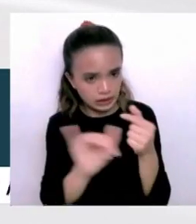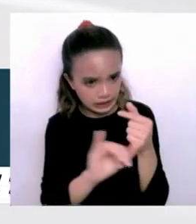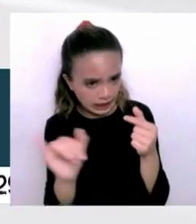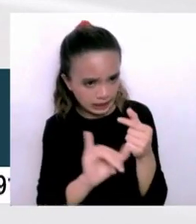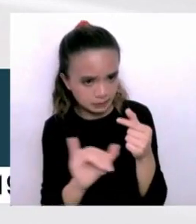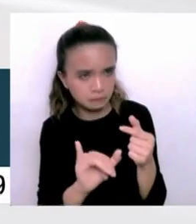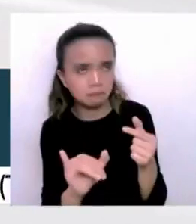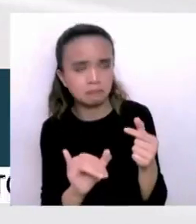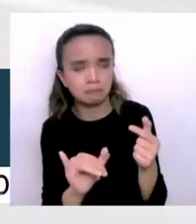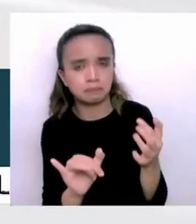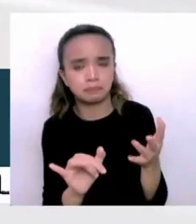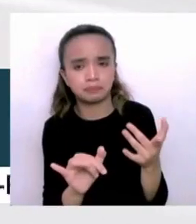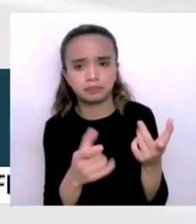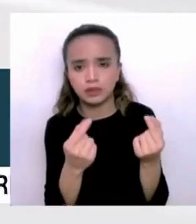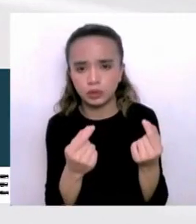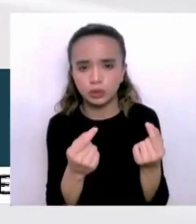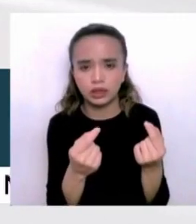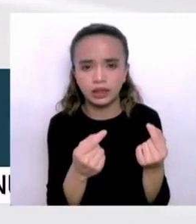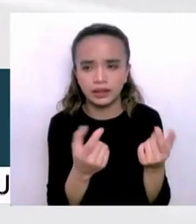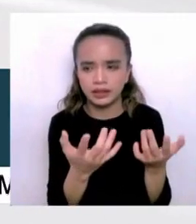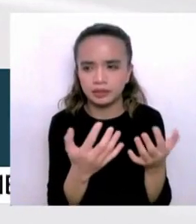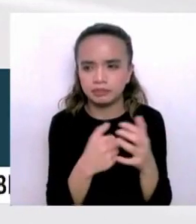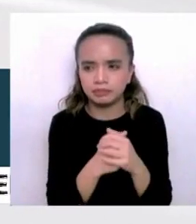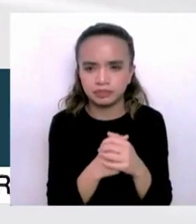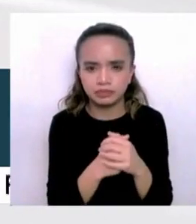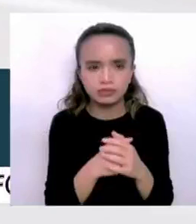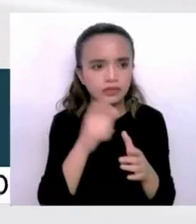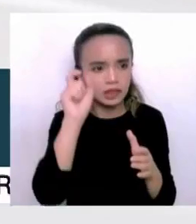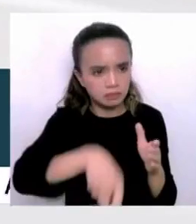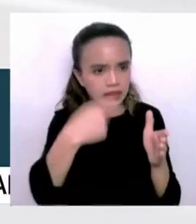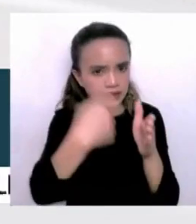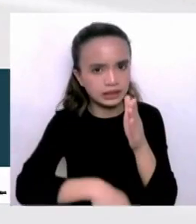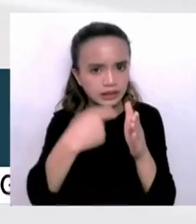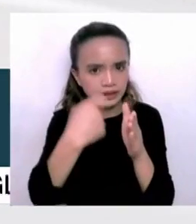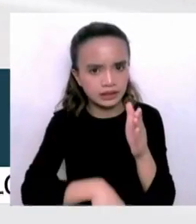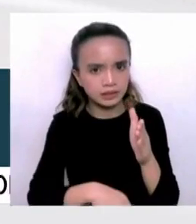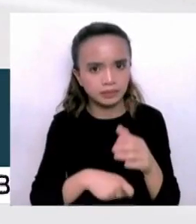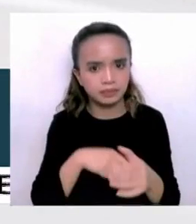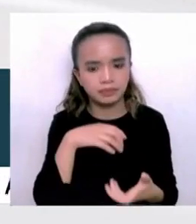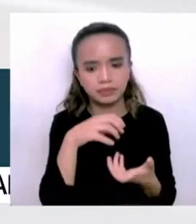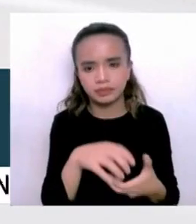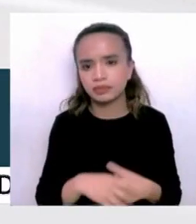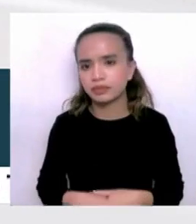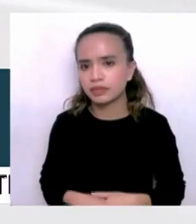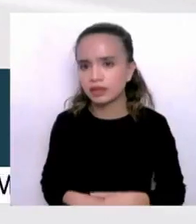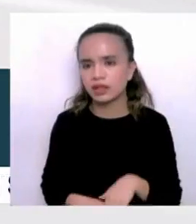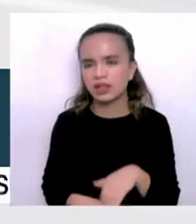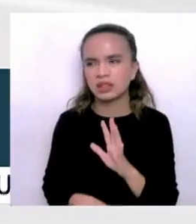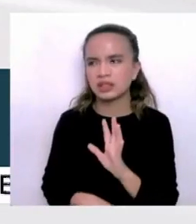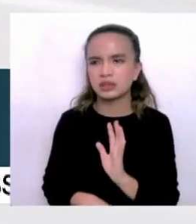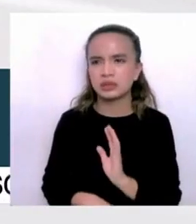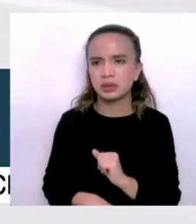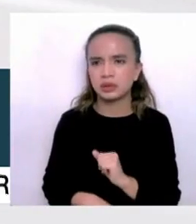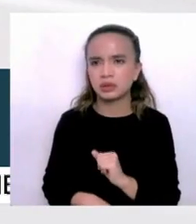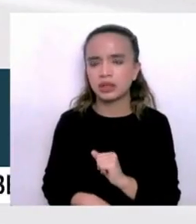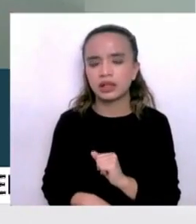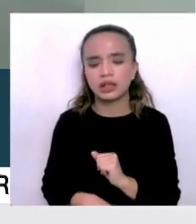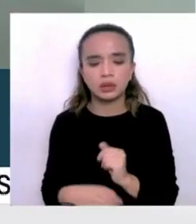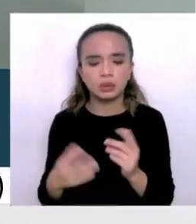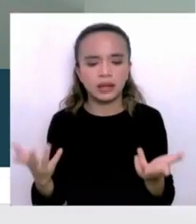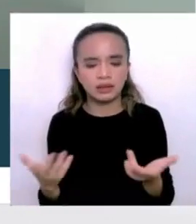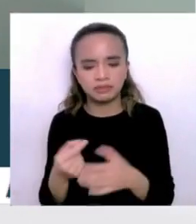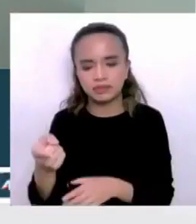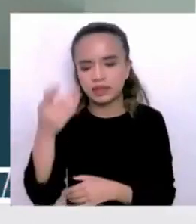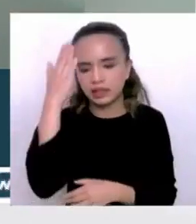you going to impose taxes on the wealthy? No. Alam niyo,